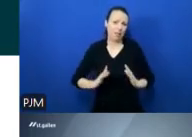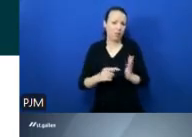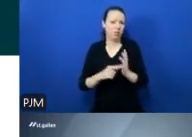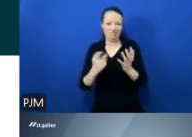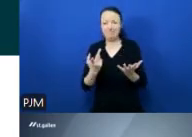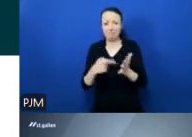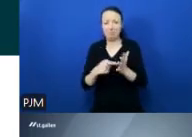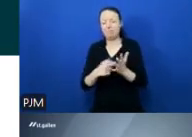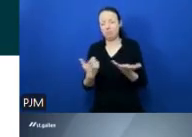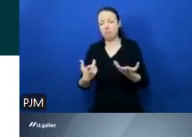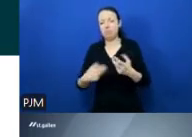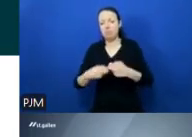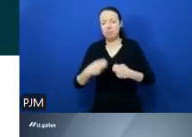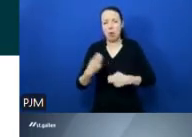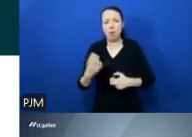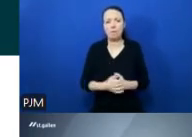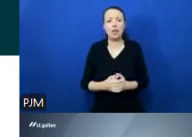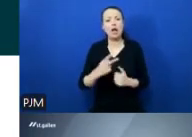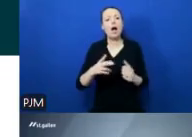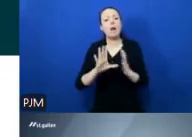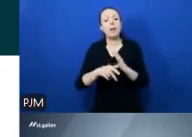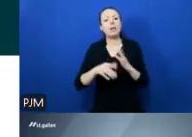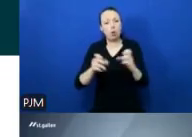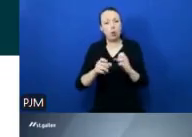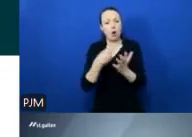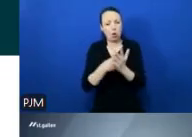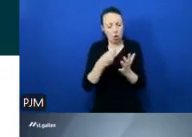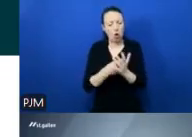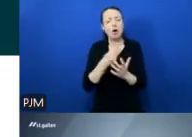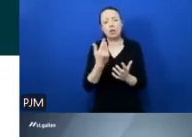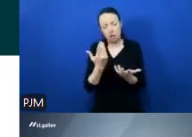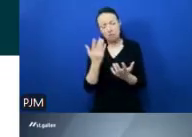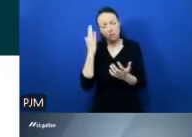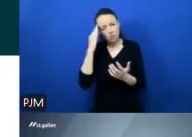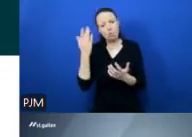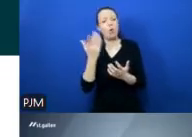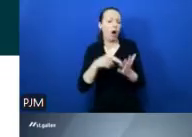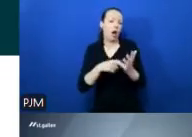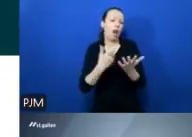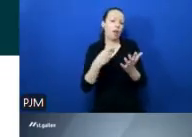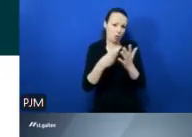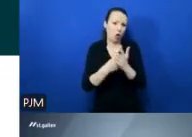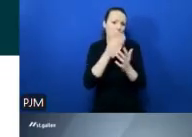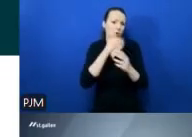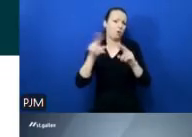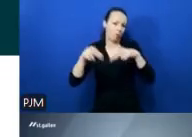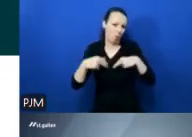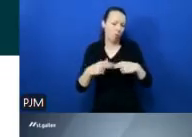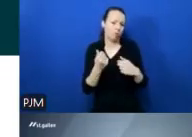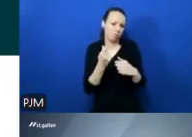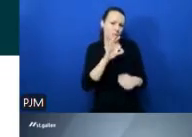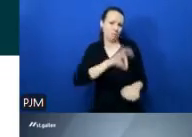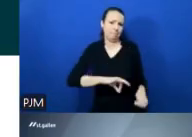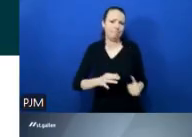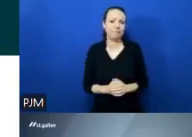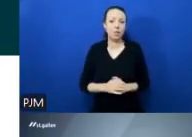more costly, even though those costs very often within the time they are paid back. In Switzerland, as